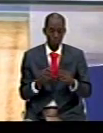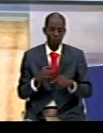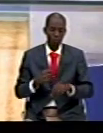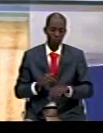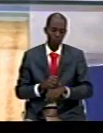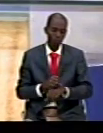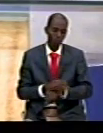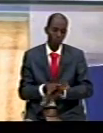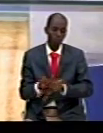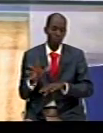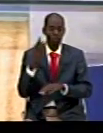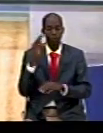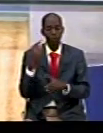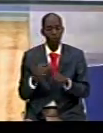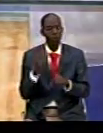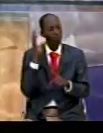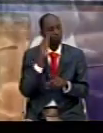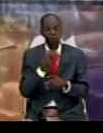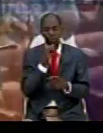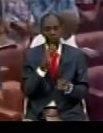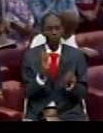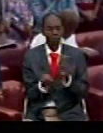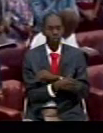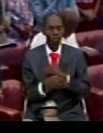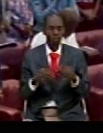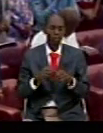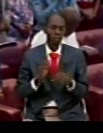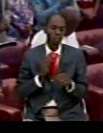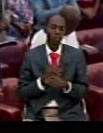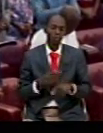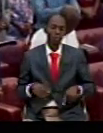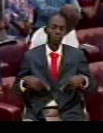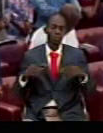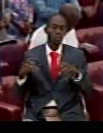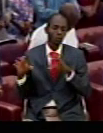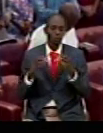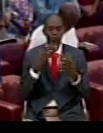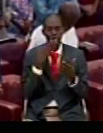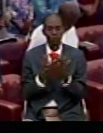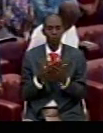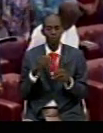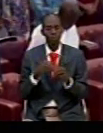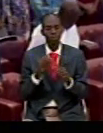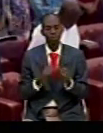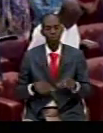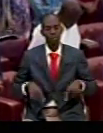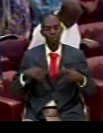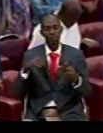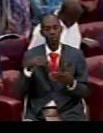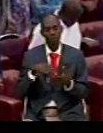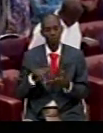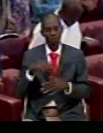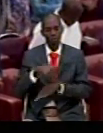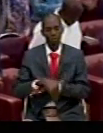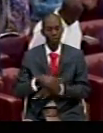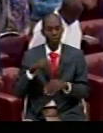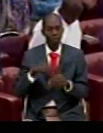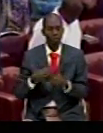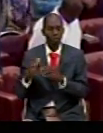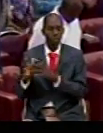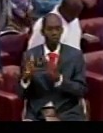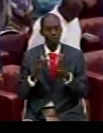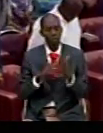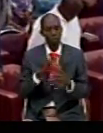the word will not change in our lives. Do good in every life tonight. In